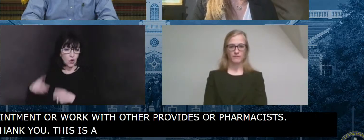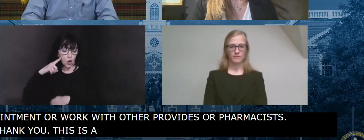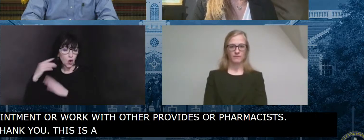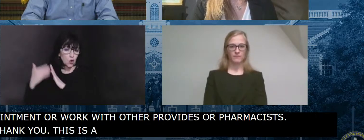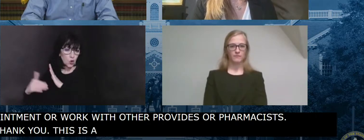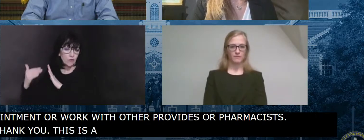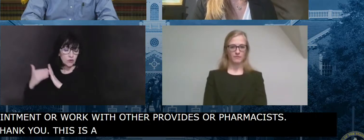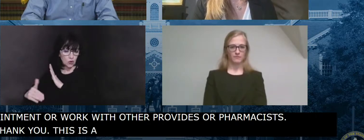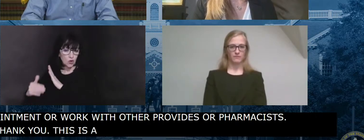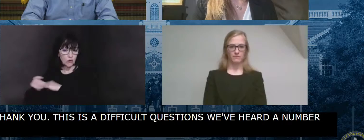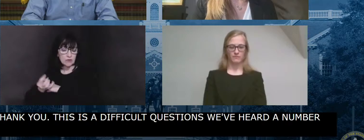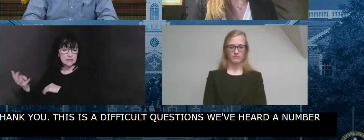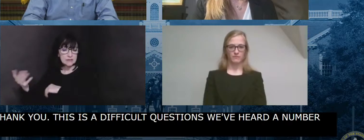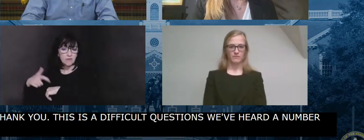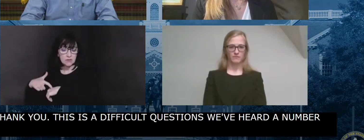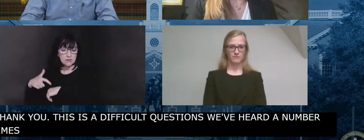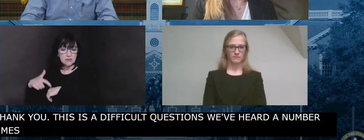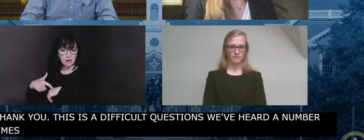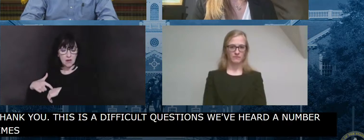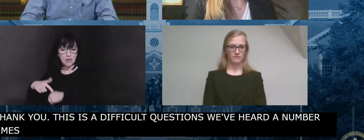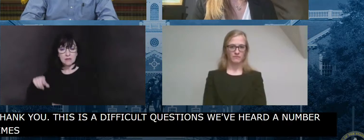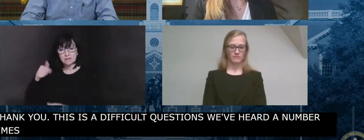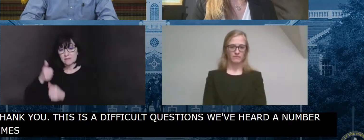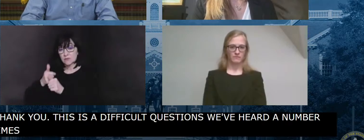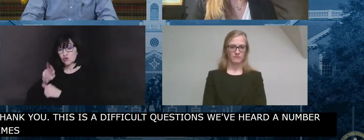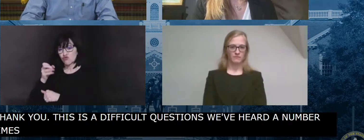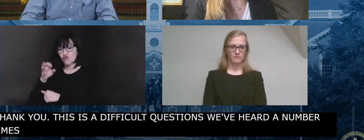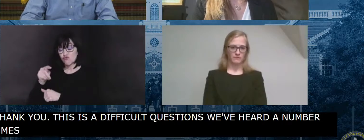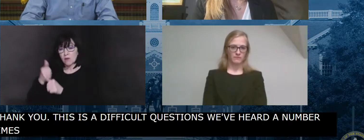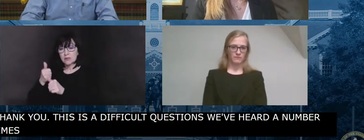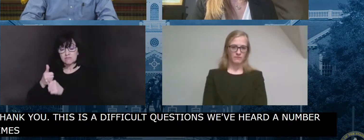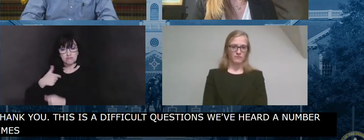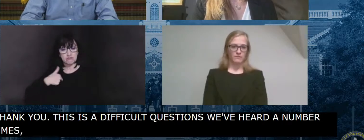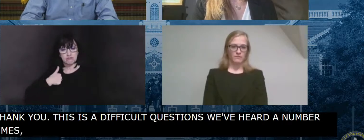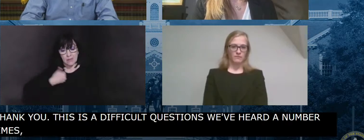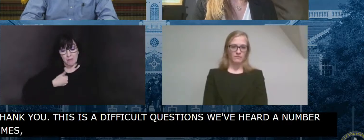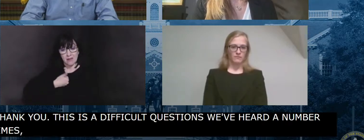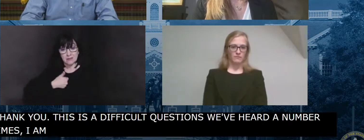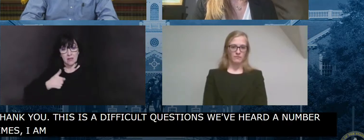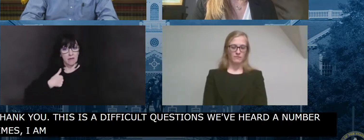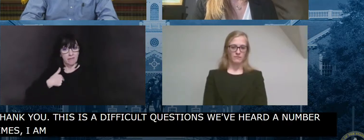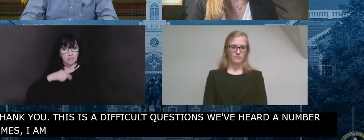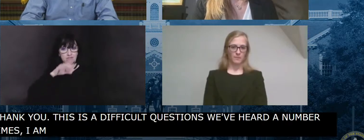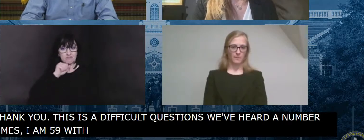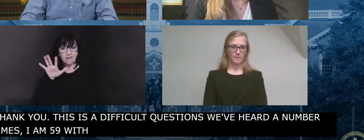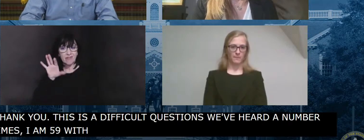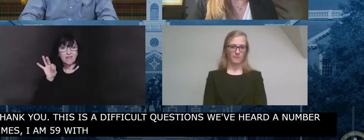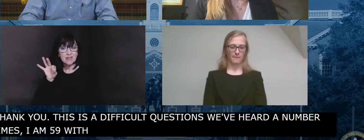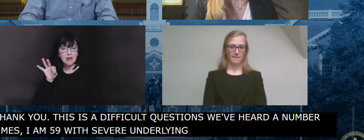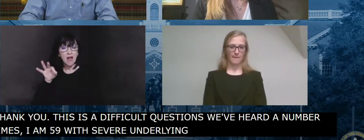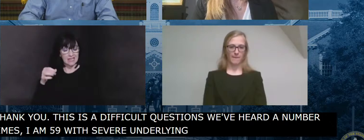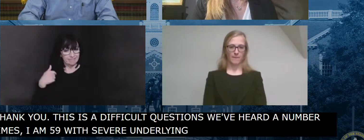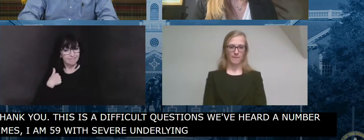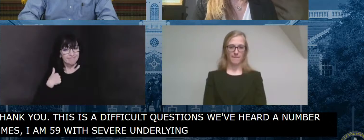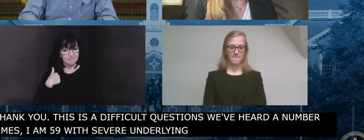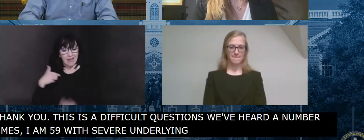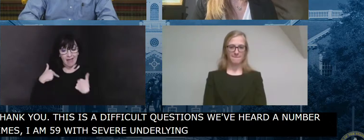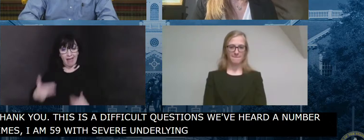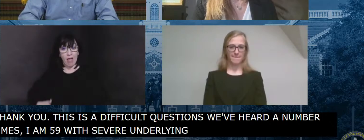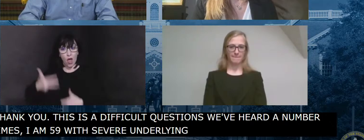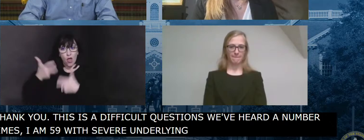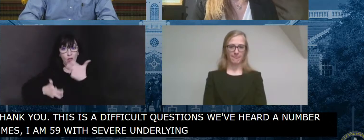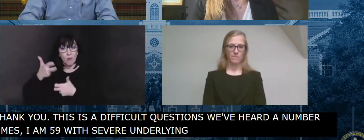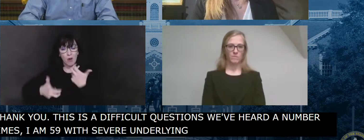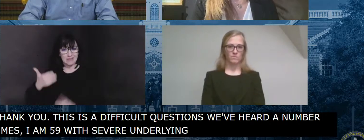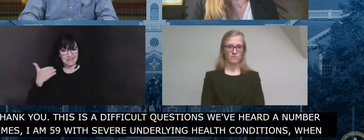the pre-submitted question, says, I am 59 with severe underlying health conditions. When can I get vaccinated?